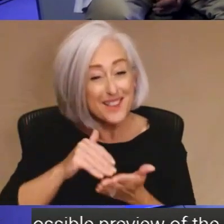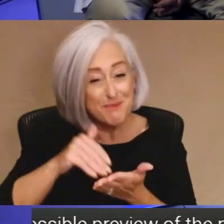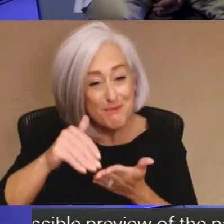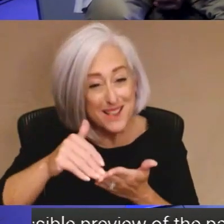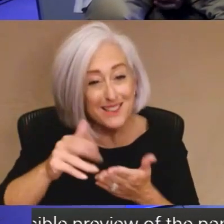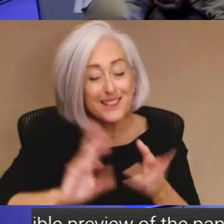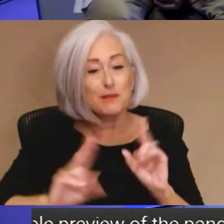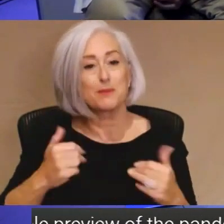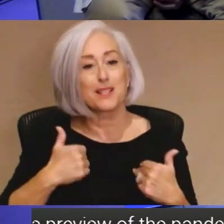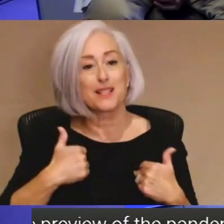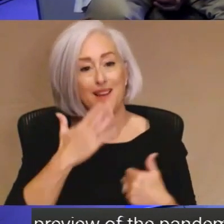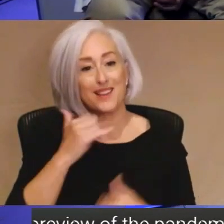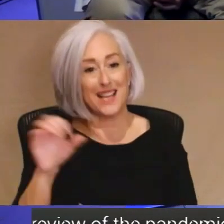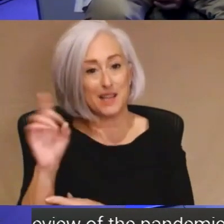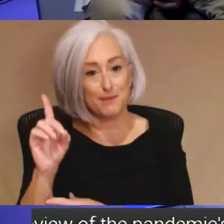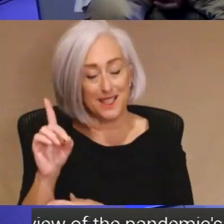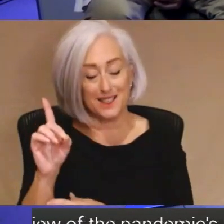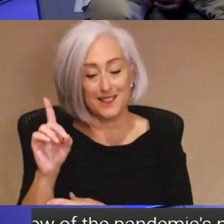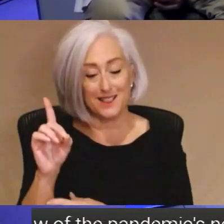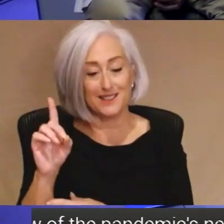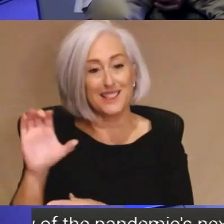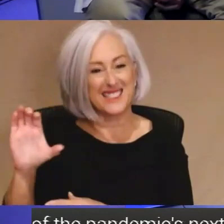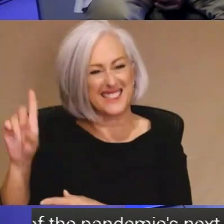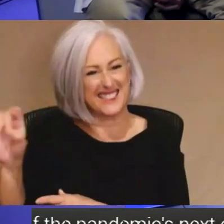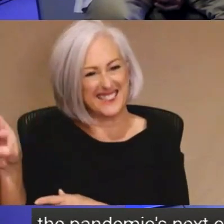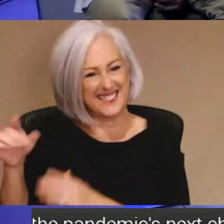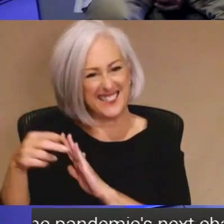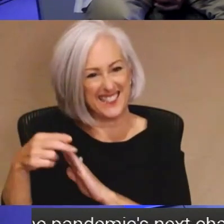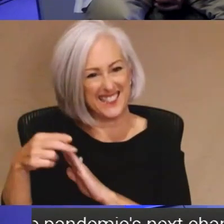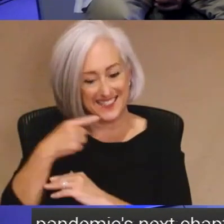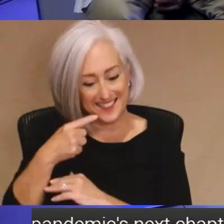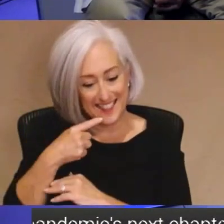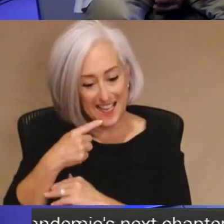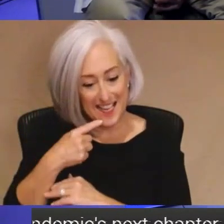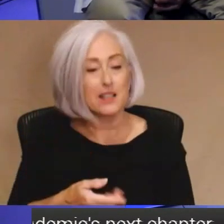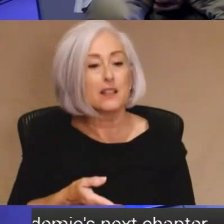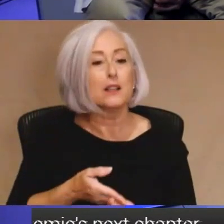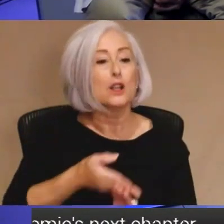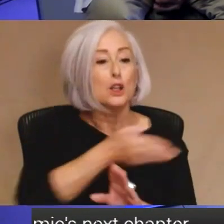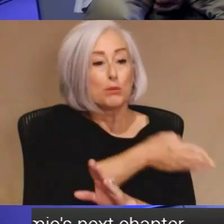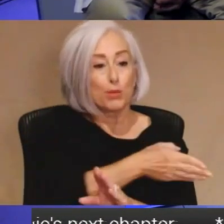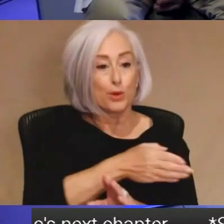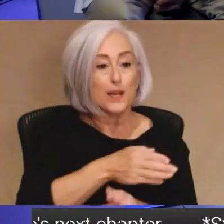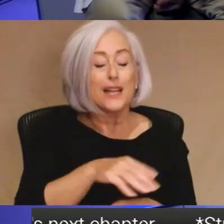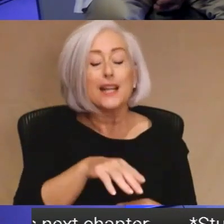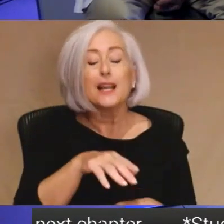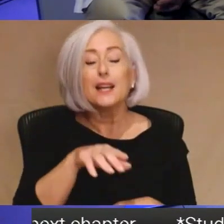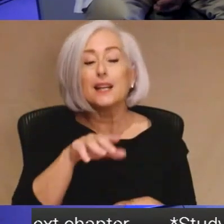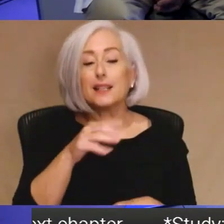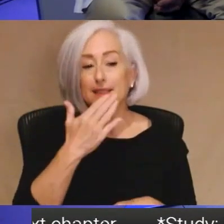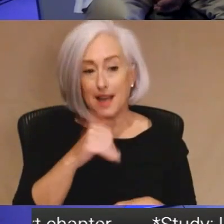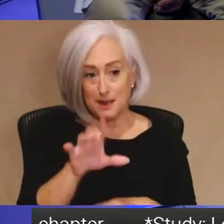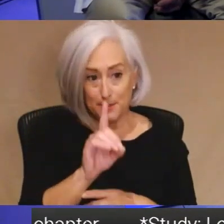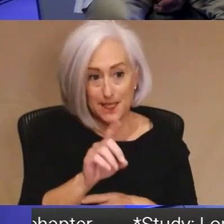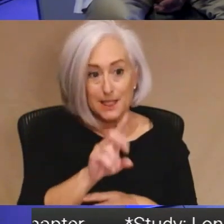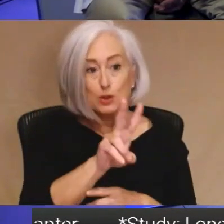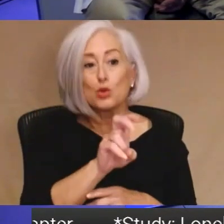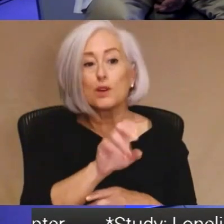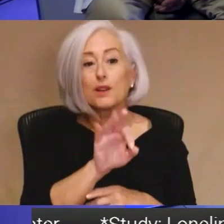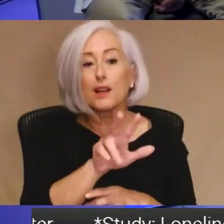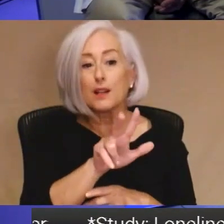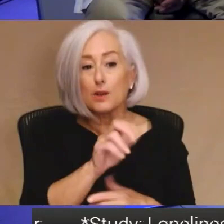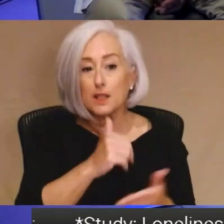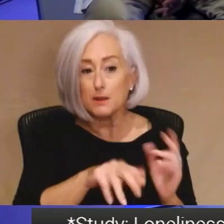CDC. 96 million more have pre-diabetes. We know obesity is one of those factors. What are some other factors, and what do you